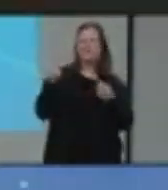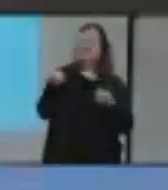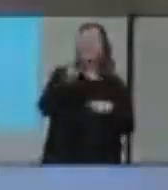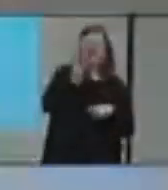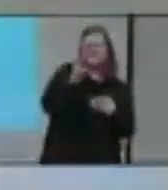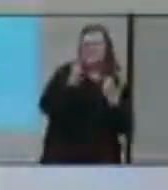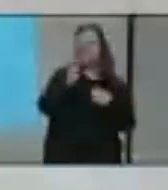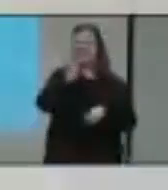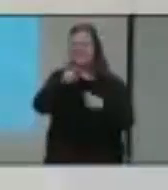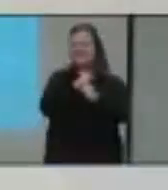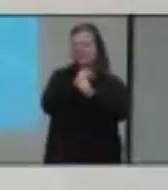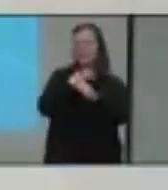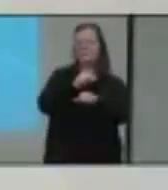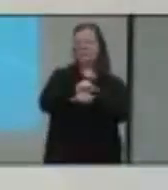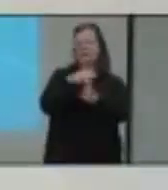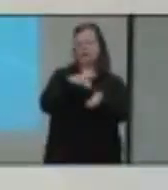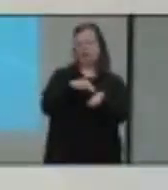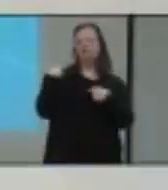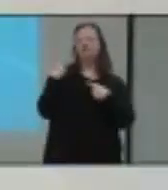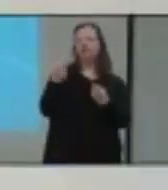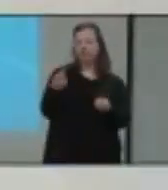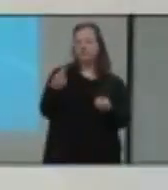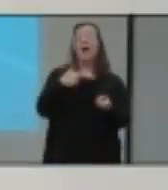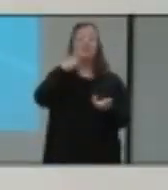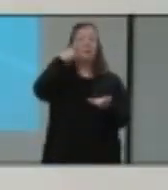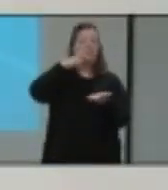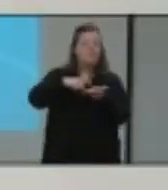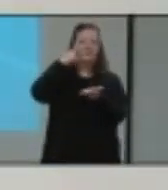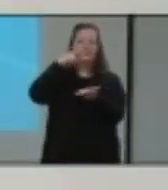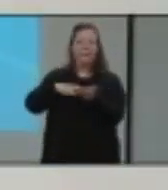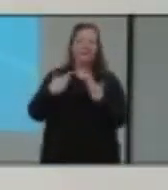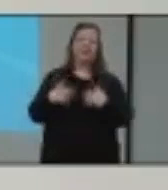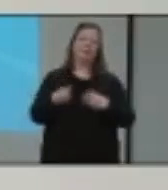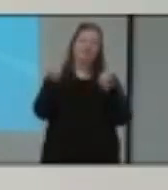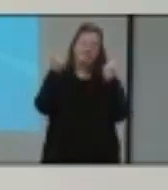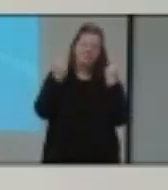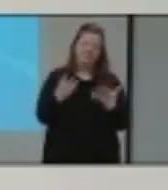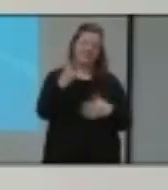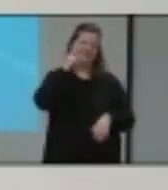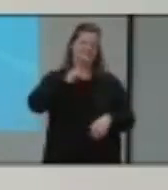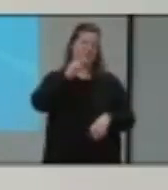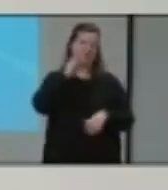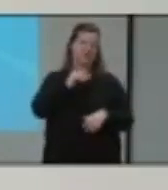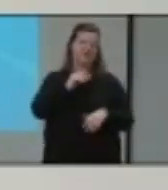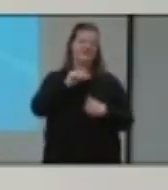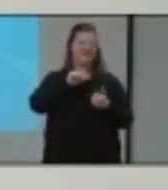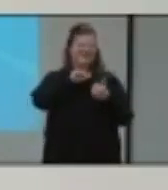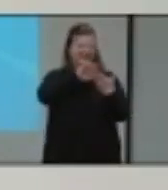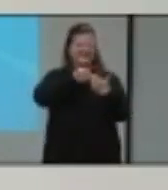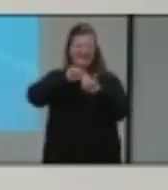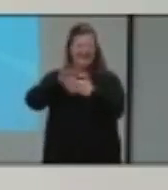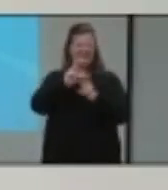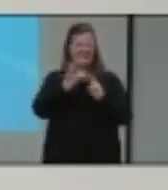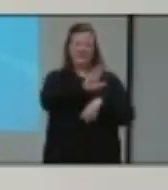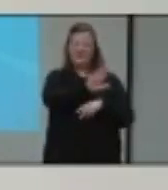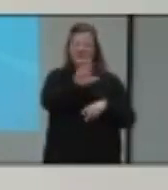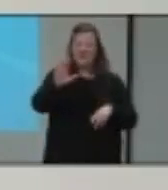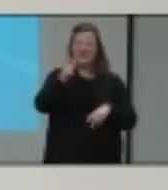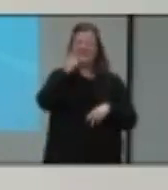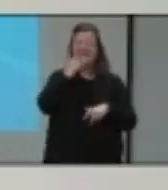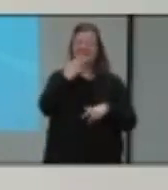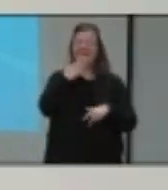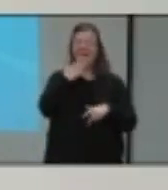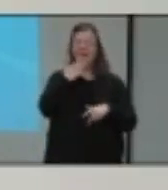however many years I've been a nurse, I've witnessed various encounters where people are mistreated because of the color of their